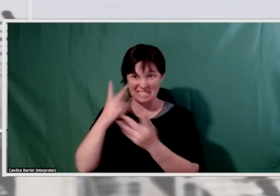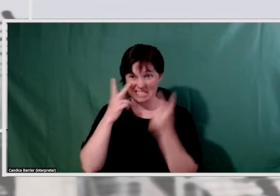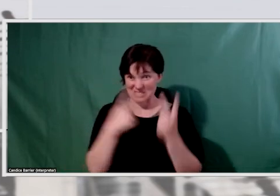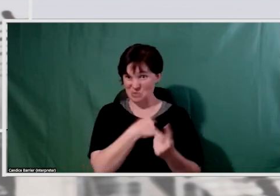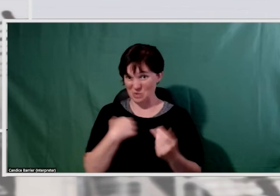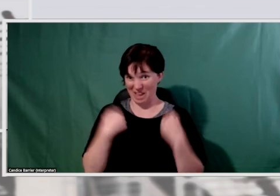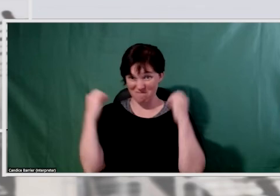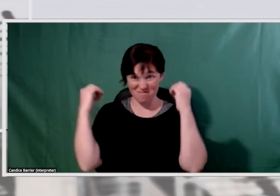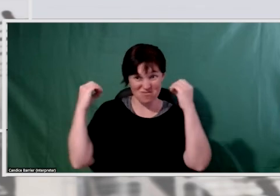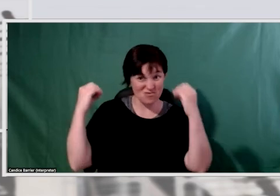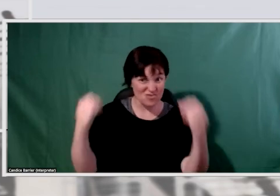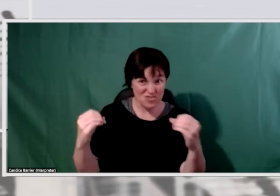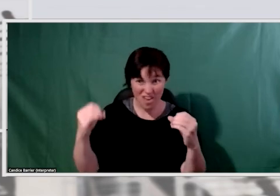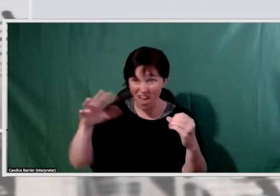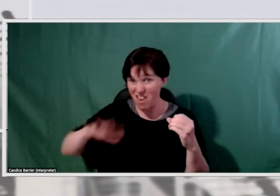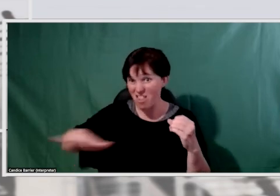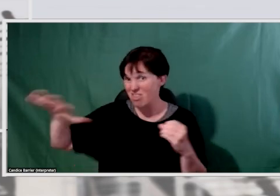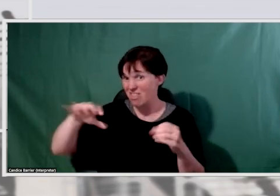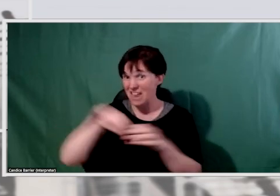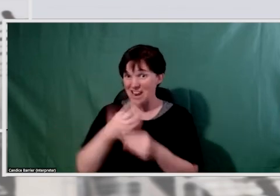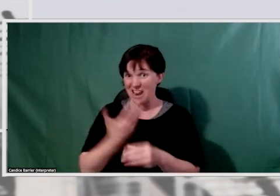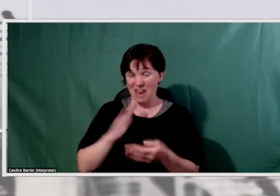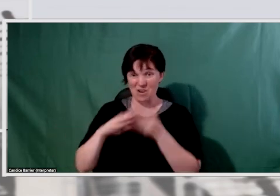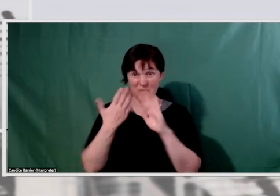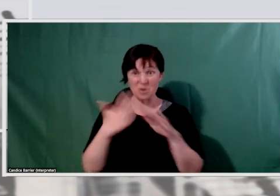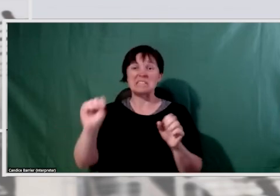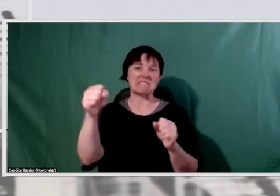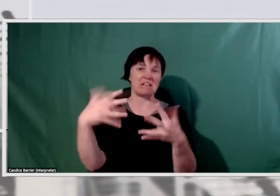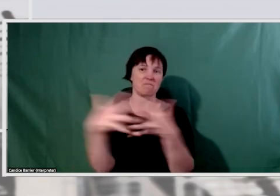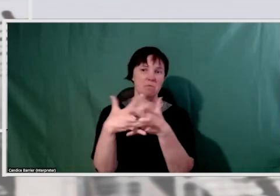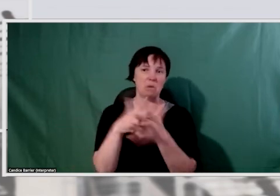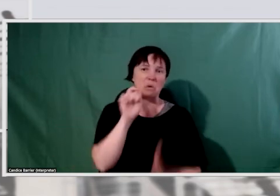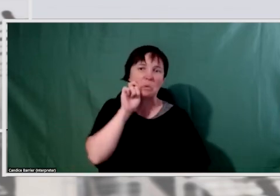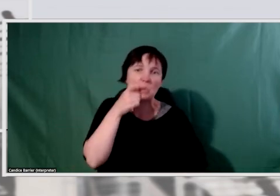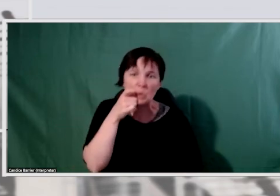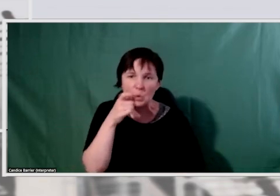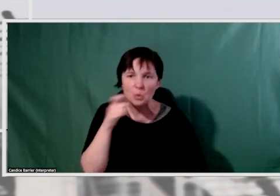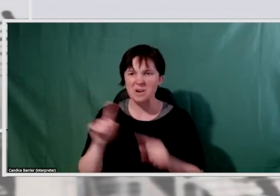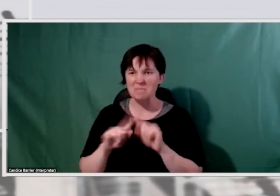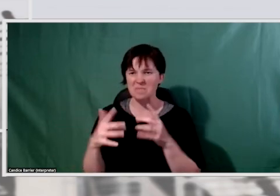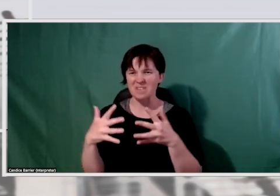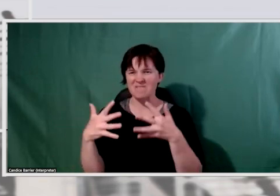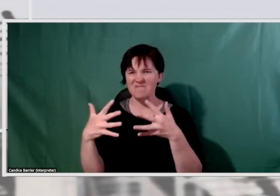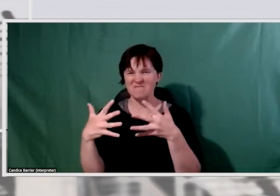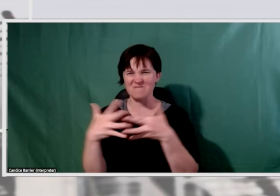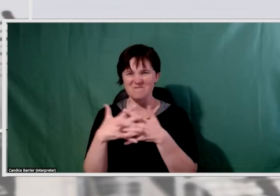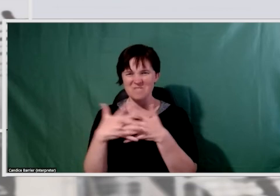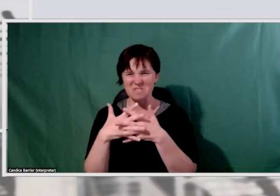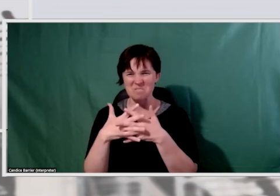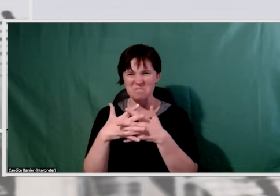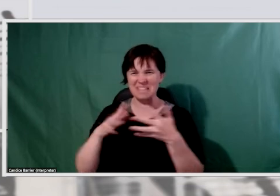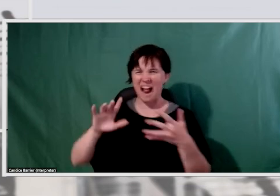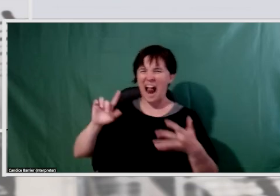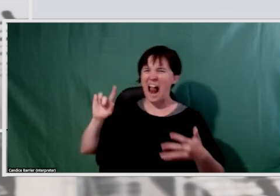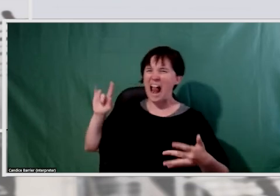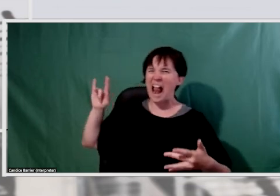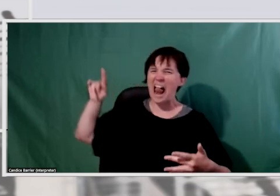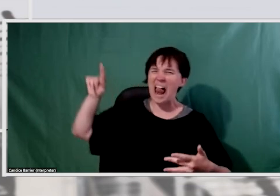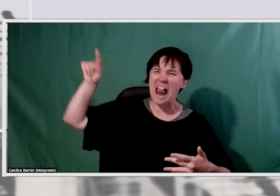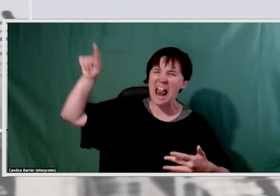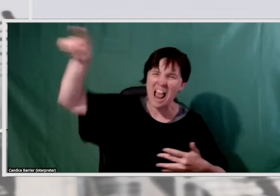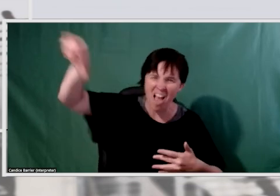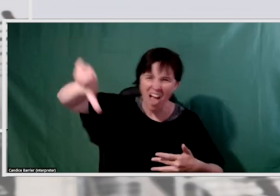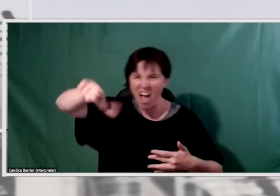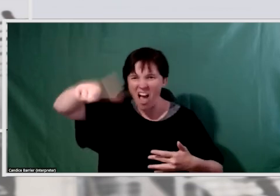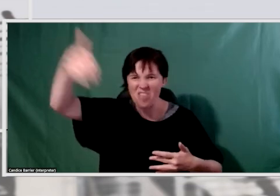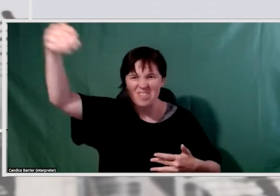those amenities in their neighborhood? Yes, football is very cool, but football is also all the way at the other side of the neighborhood. So when we